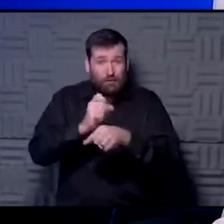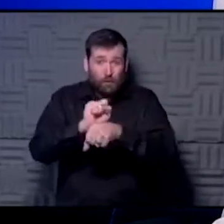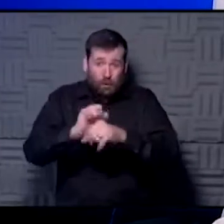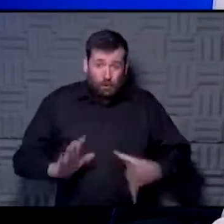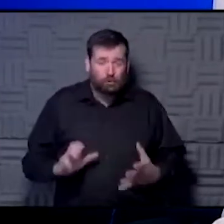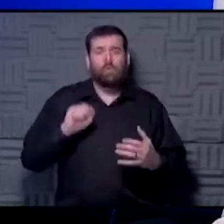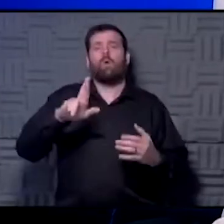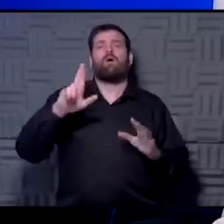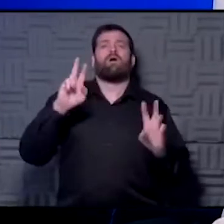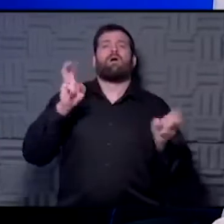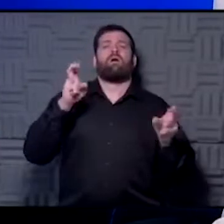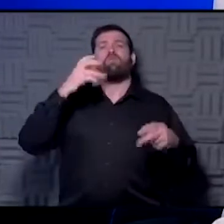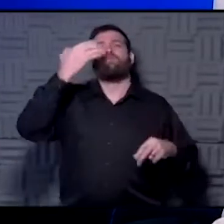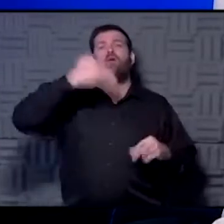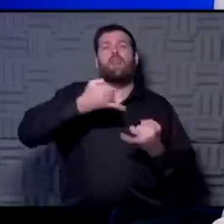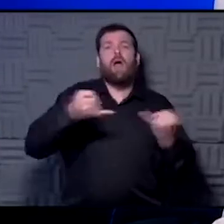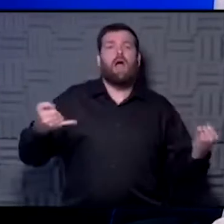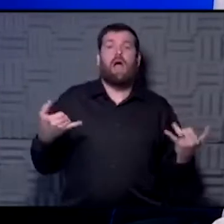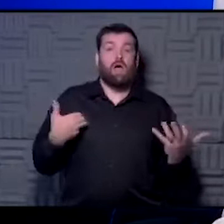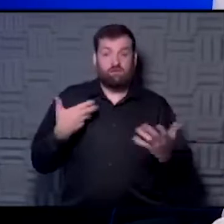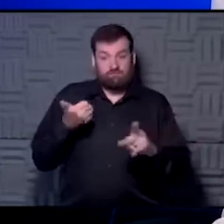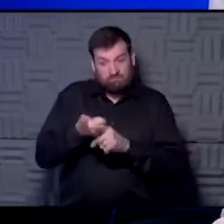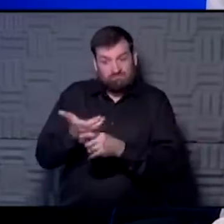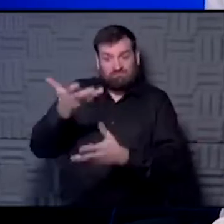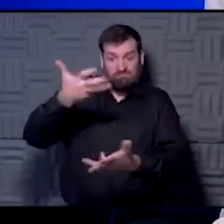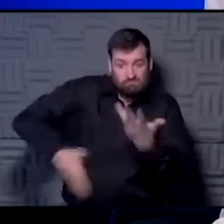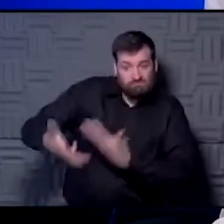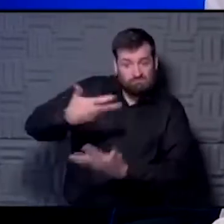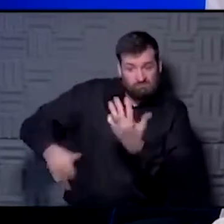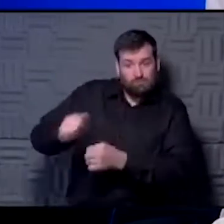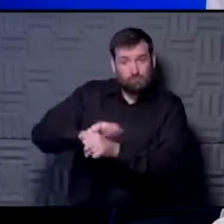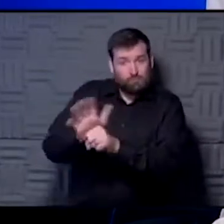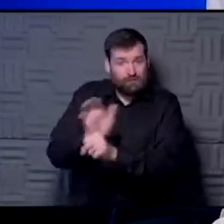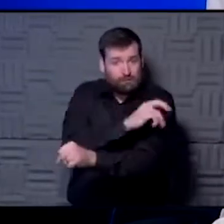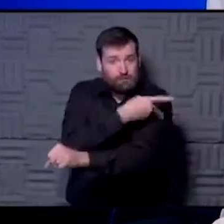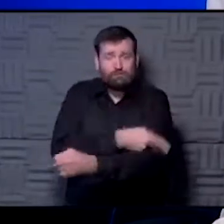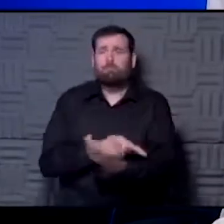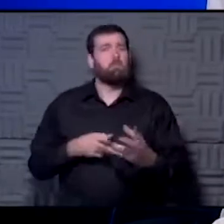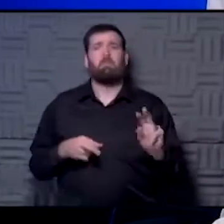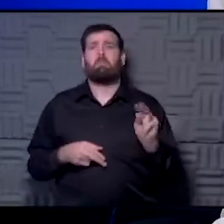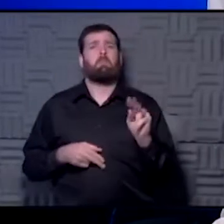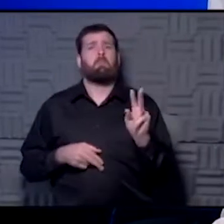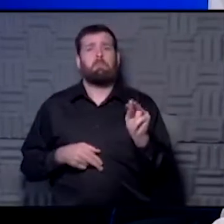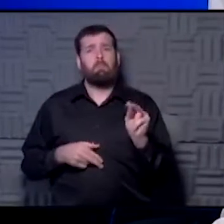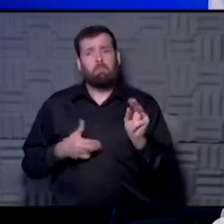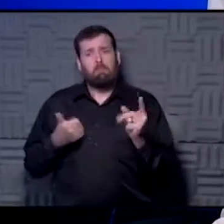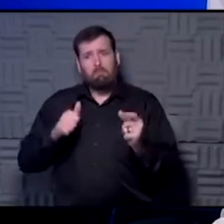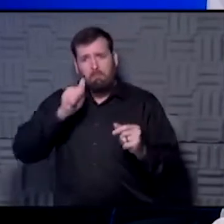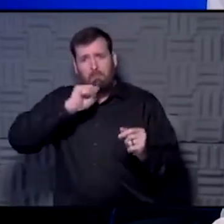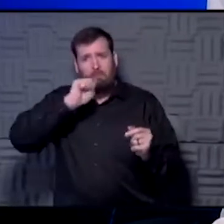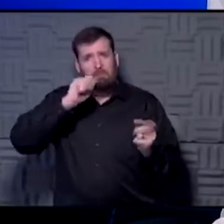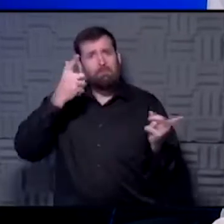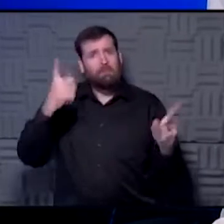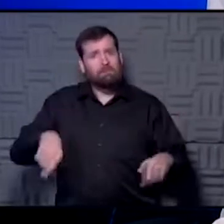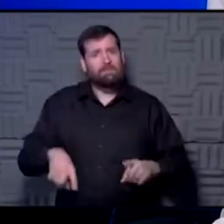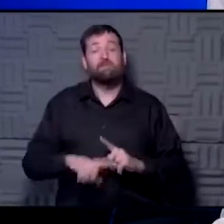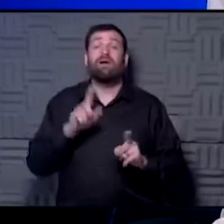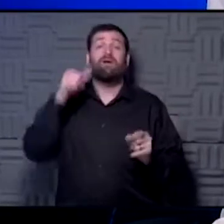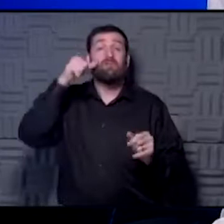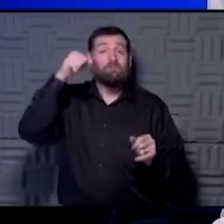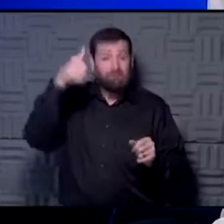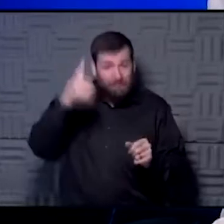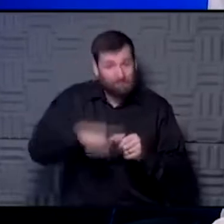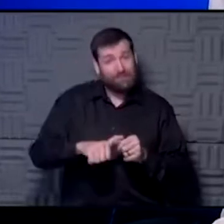who are frequently out in the population and doing things are going to be some of the folks who this disease takes a toll on. But also remember